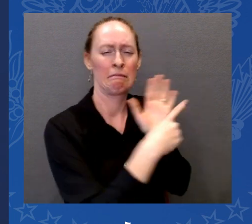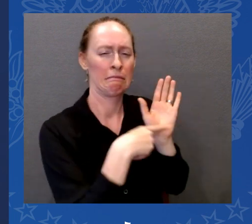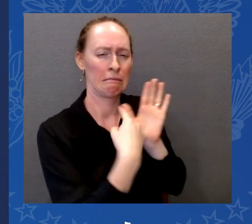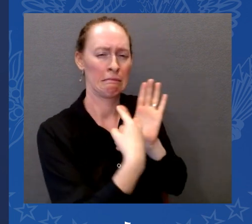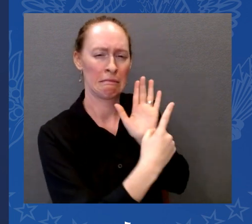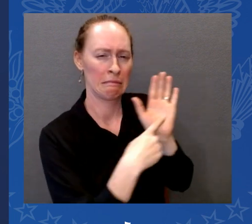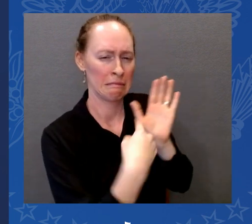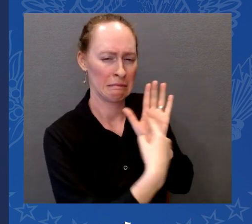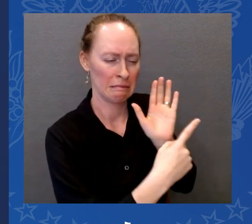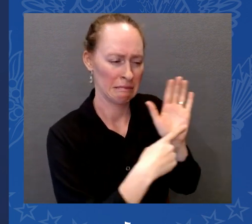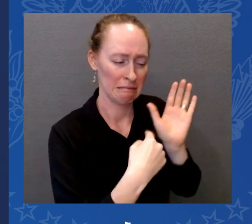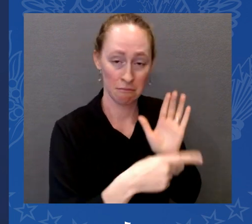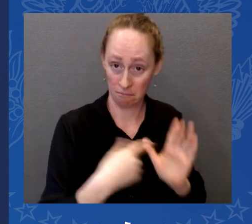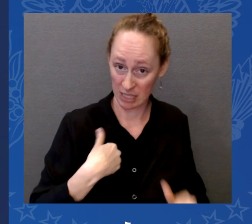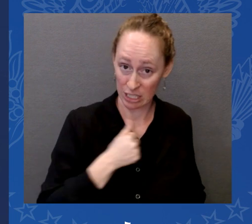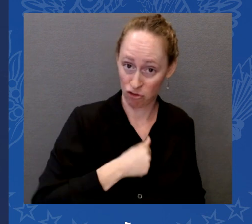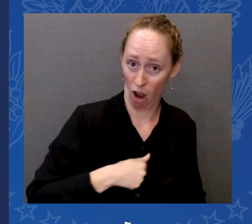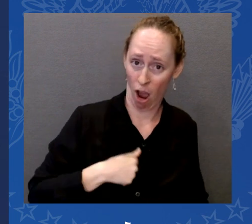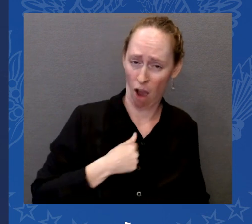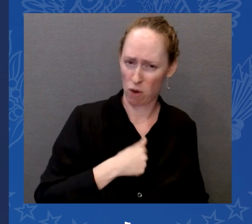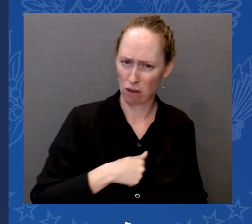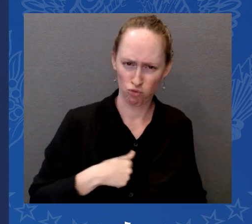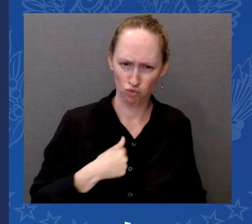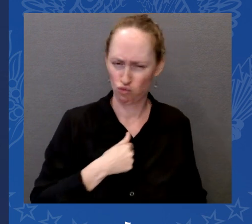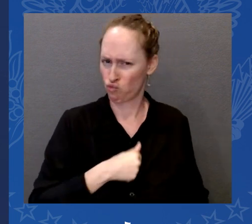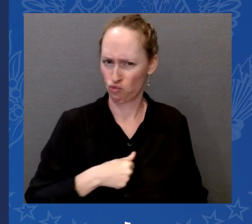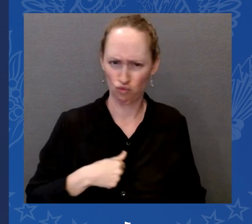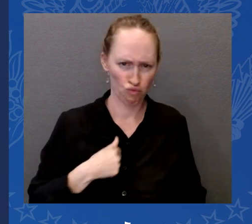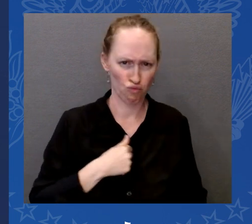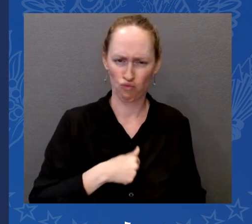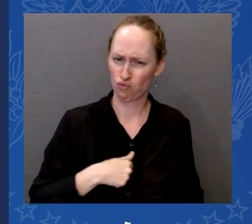families as they recover from the pandemic, especially